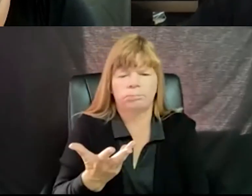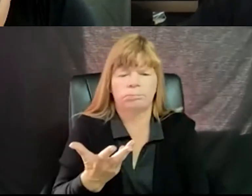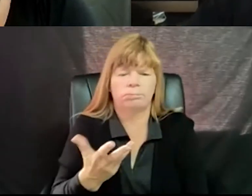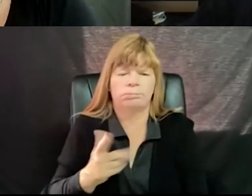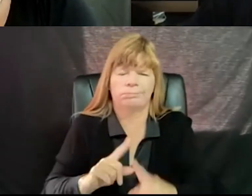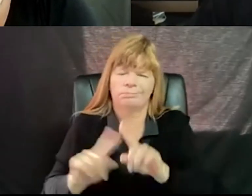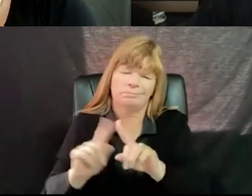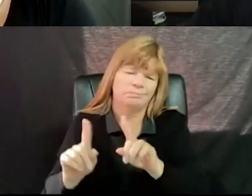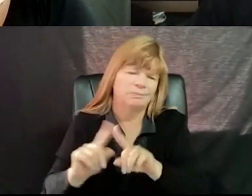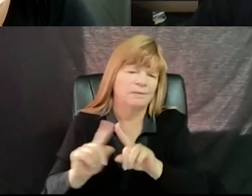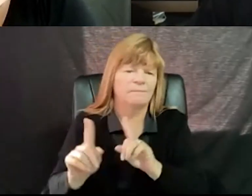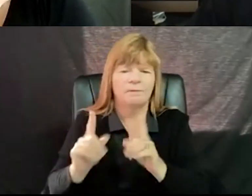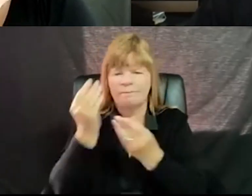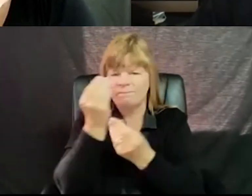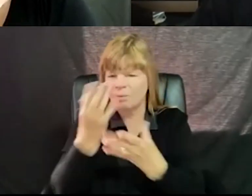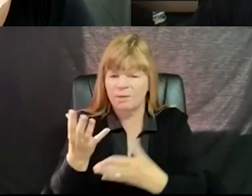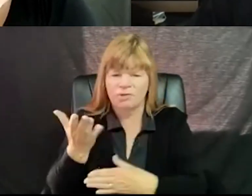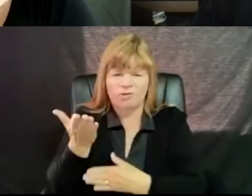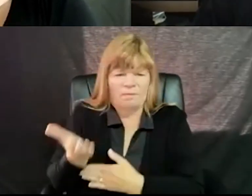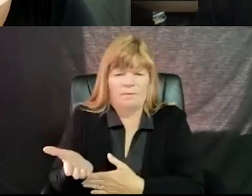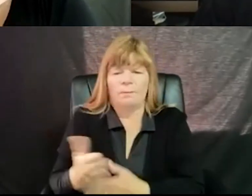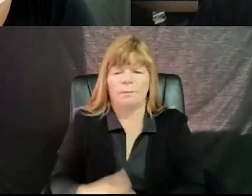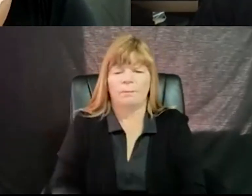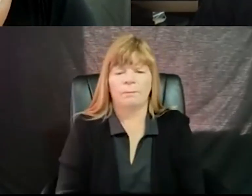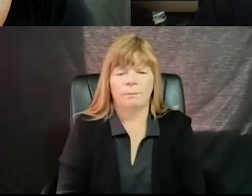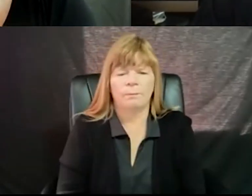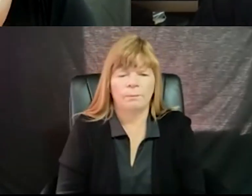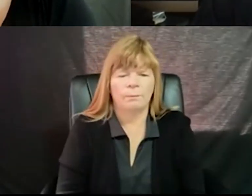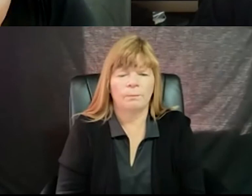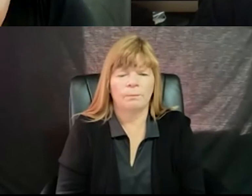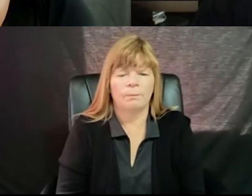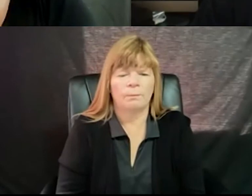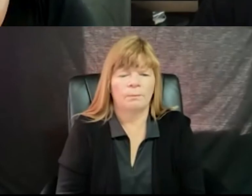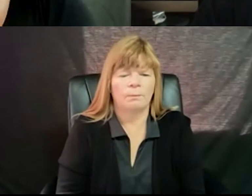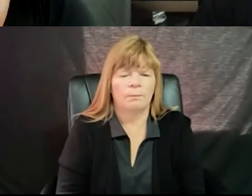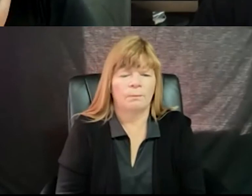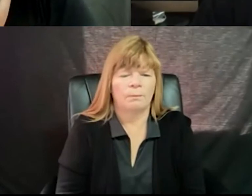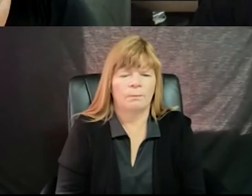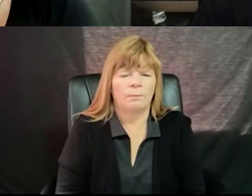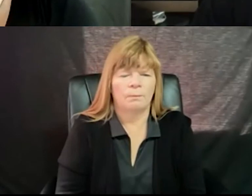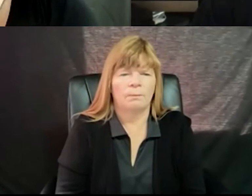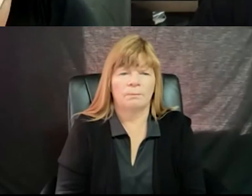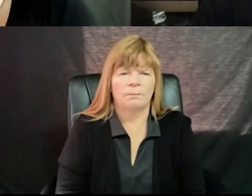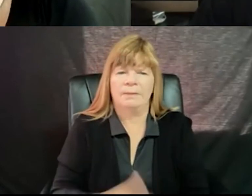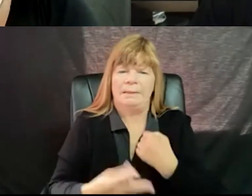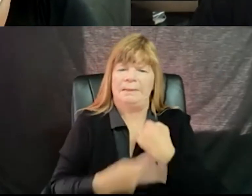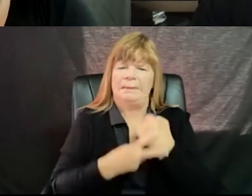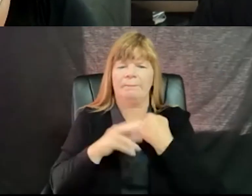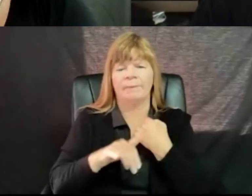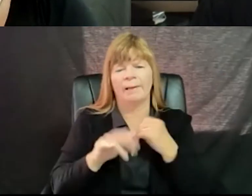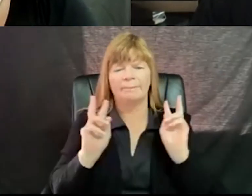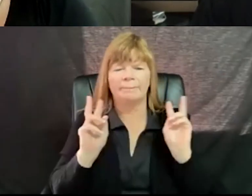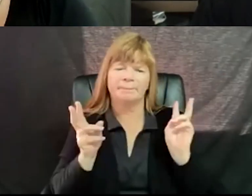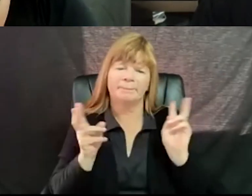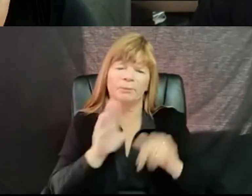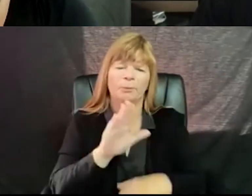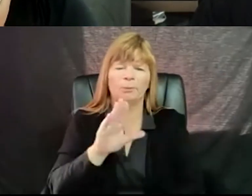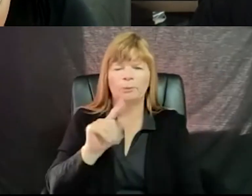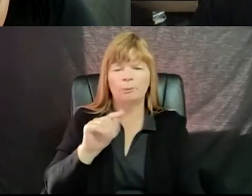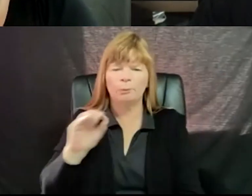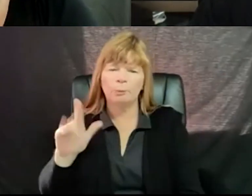of information on there for you. Please keep that in your toolbox of resources,